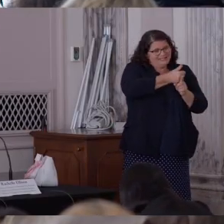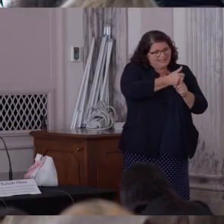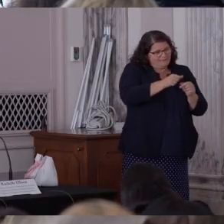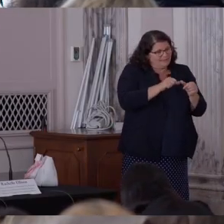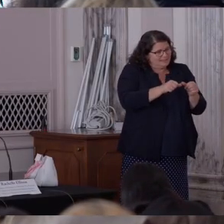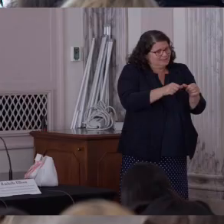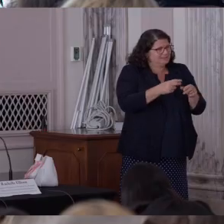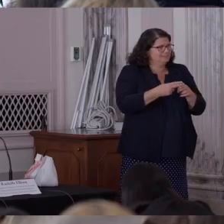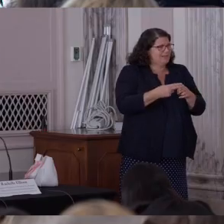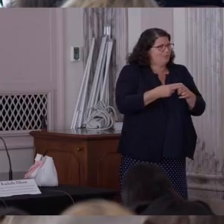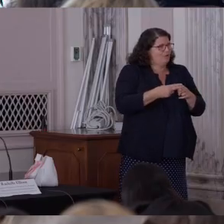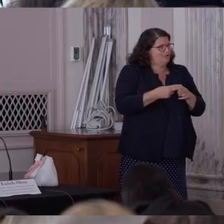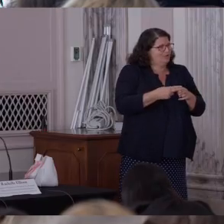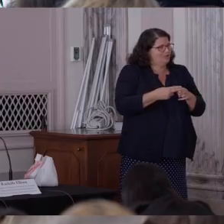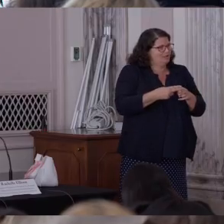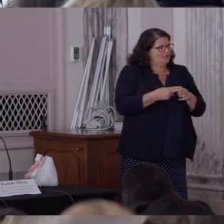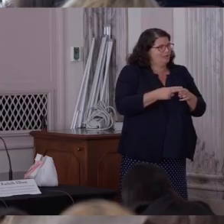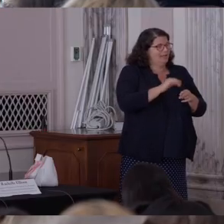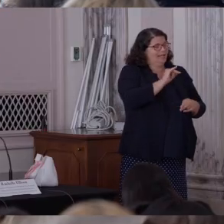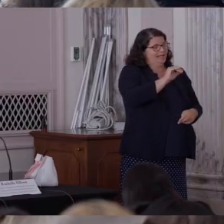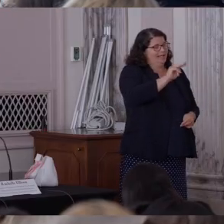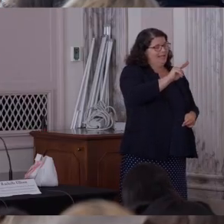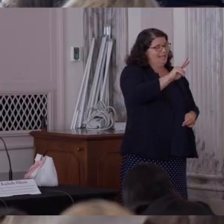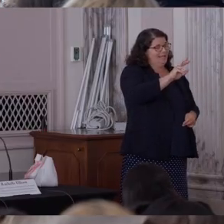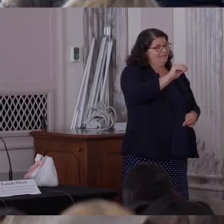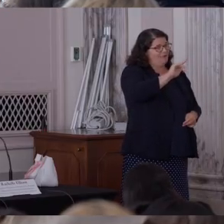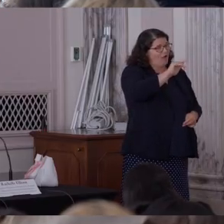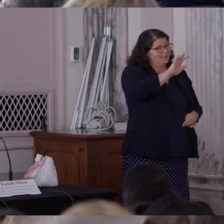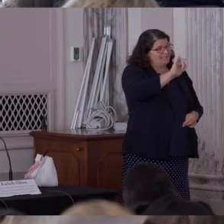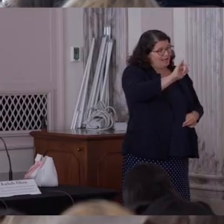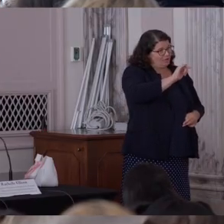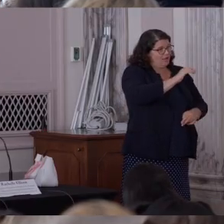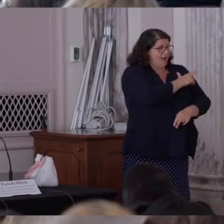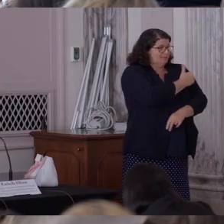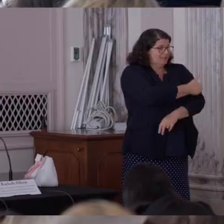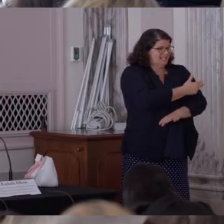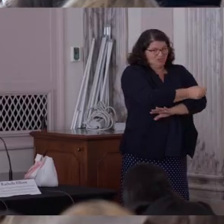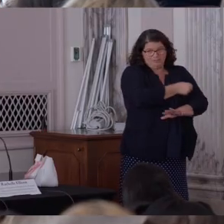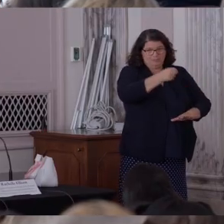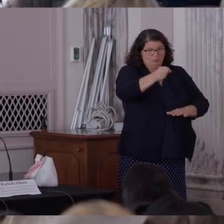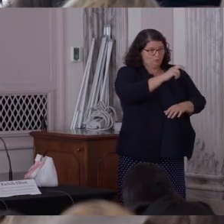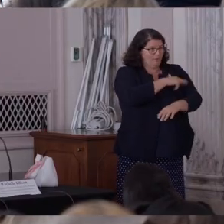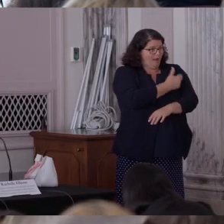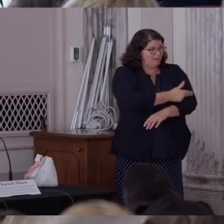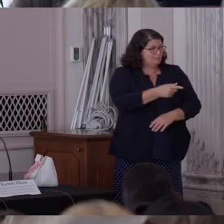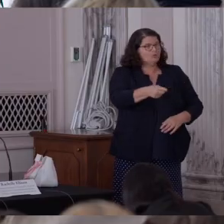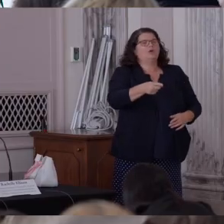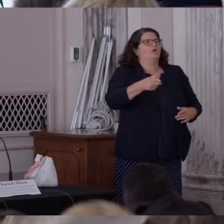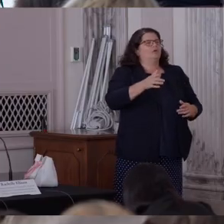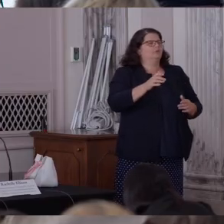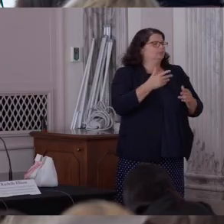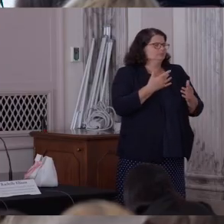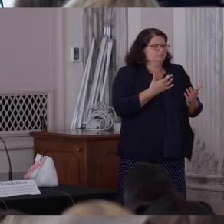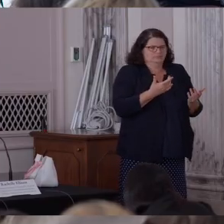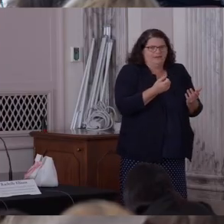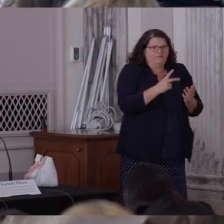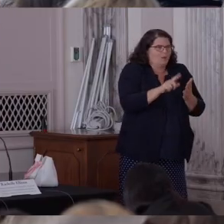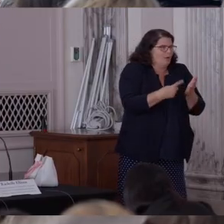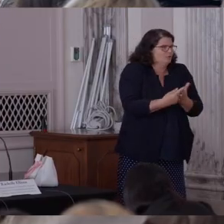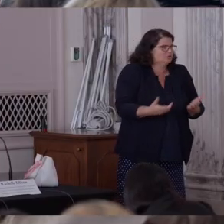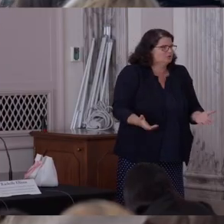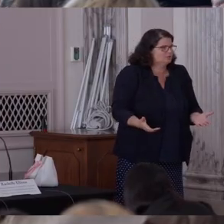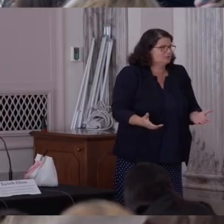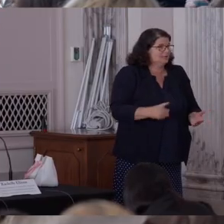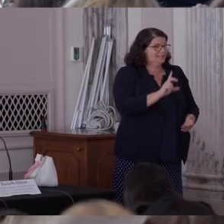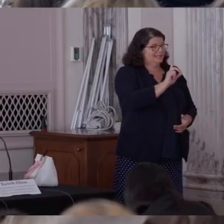Involuntary hospitalizations, they're usually measured in hours. Maybe in some places days, but mostly hours. Detox, 3